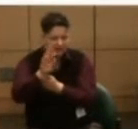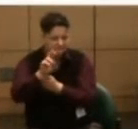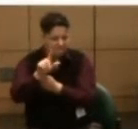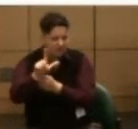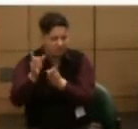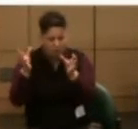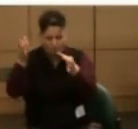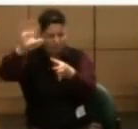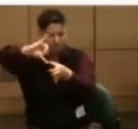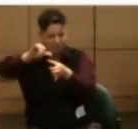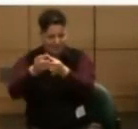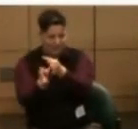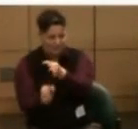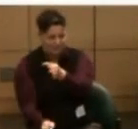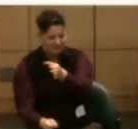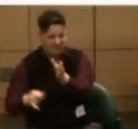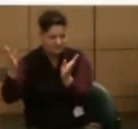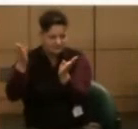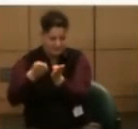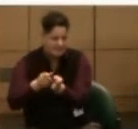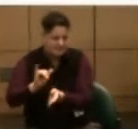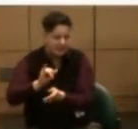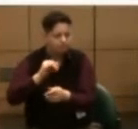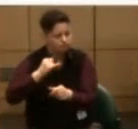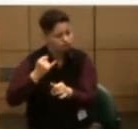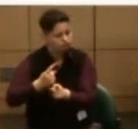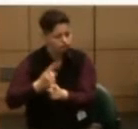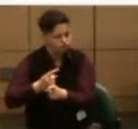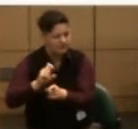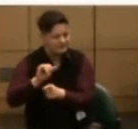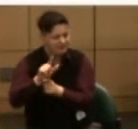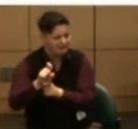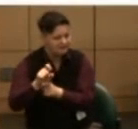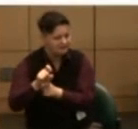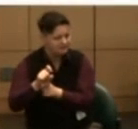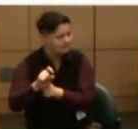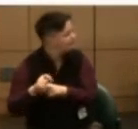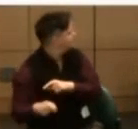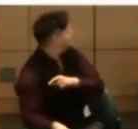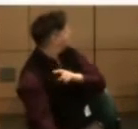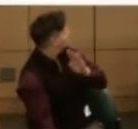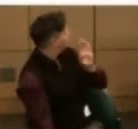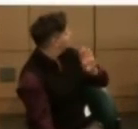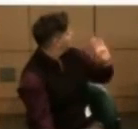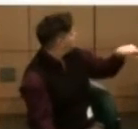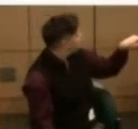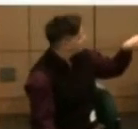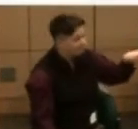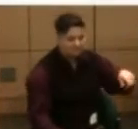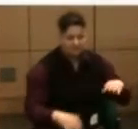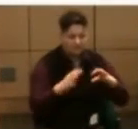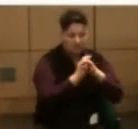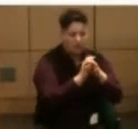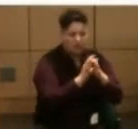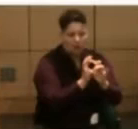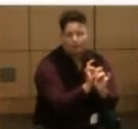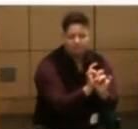not a really good cut. But if you went to find the cochlea, you would see that there's probably not a cochlear canal there.